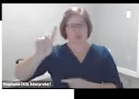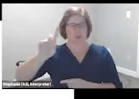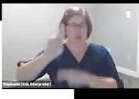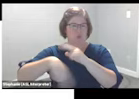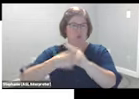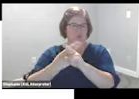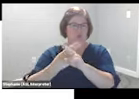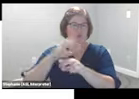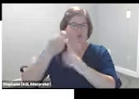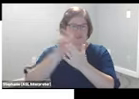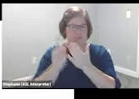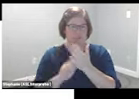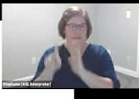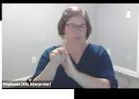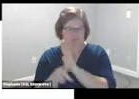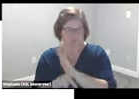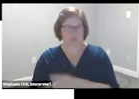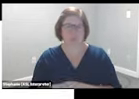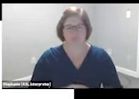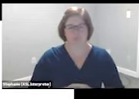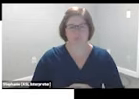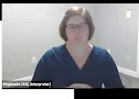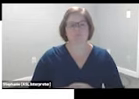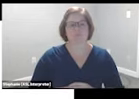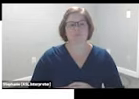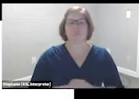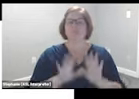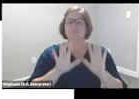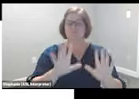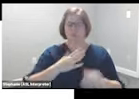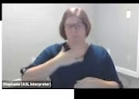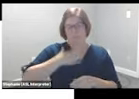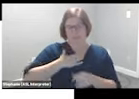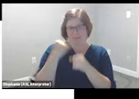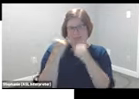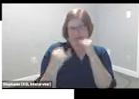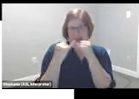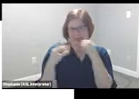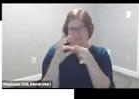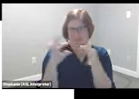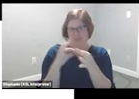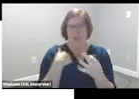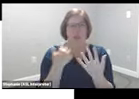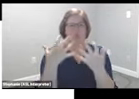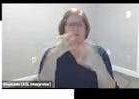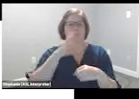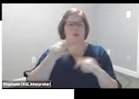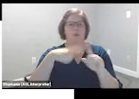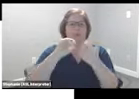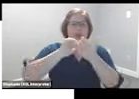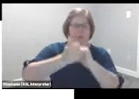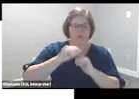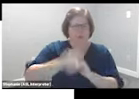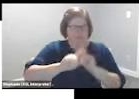instruction, and the cultural UD model. I am going to end this conversation by talking about expanding the conversation and picking up on